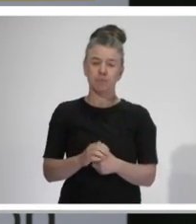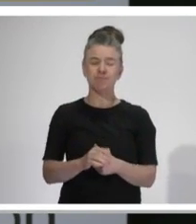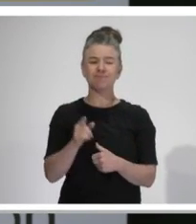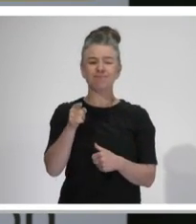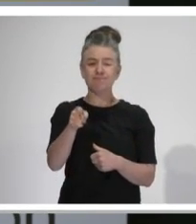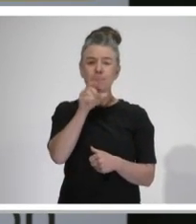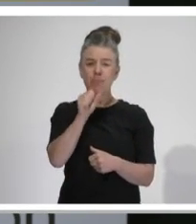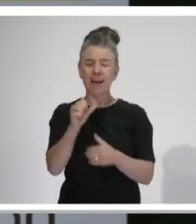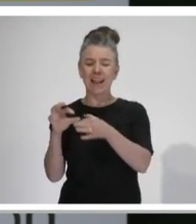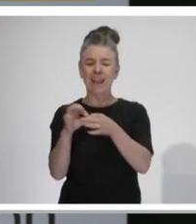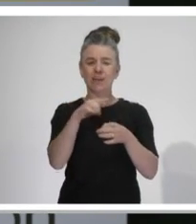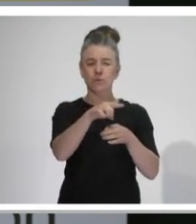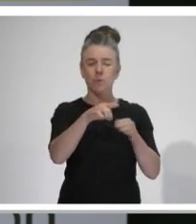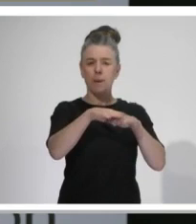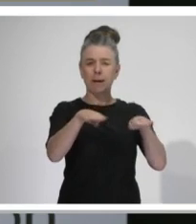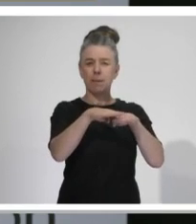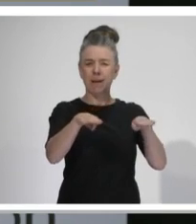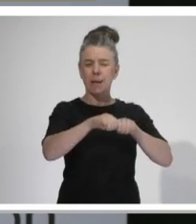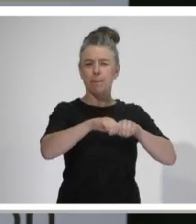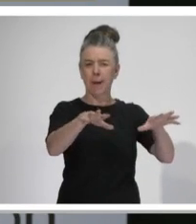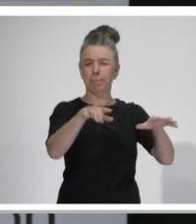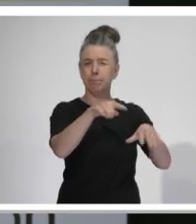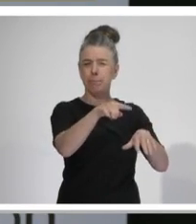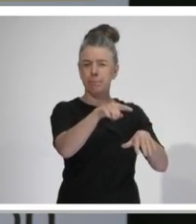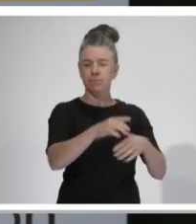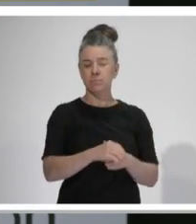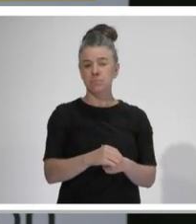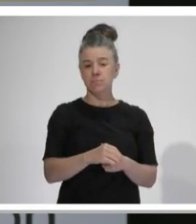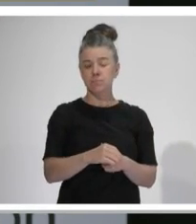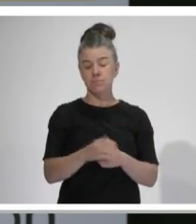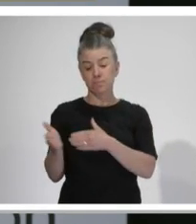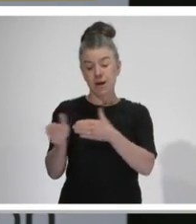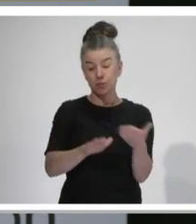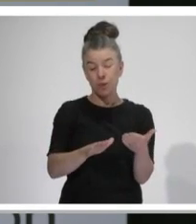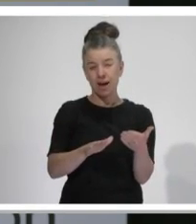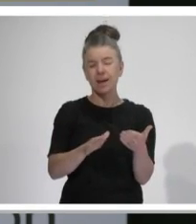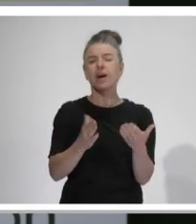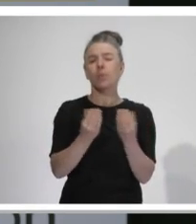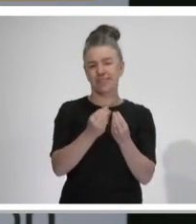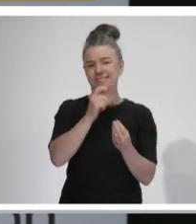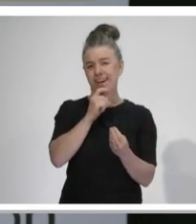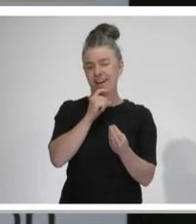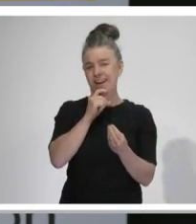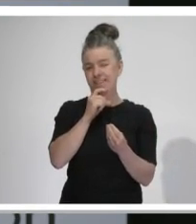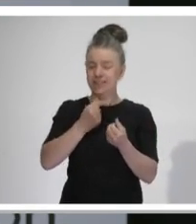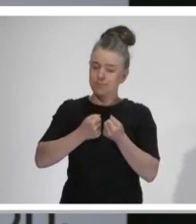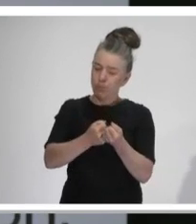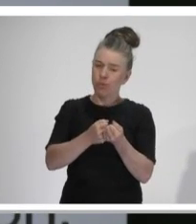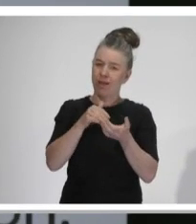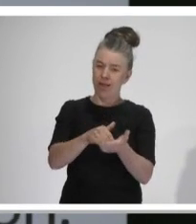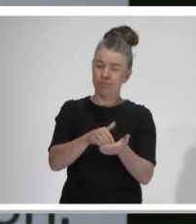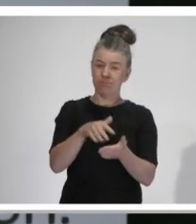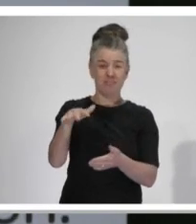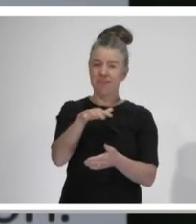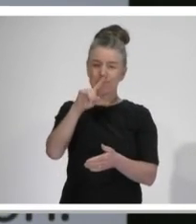Matamata cluster. While the man's family were not with him when he passed away, staff at Waikato Hospital provided support